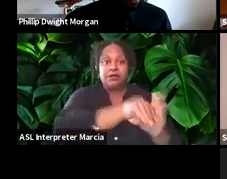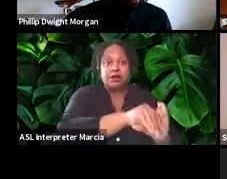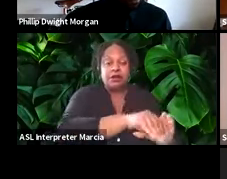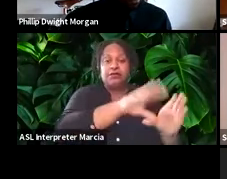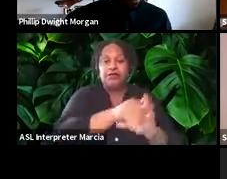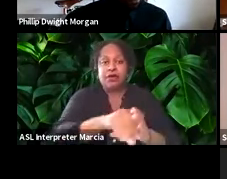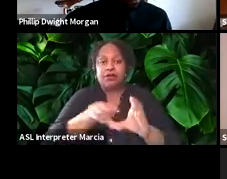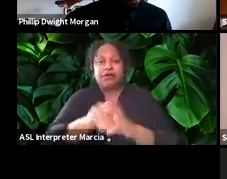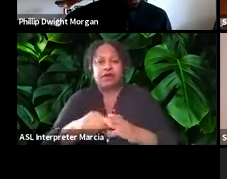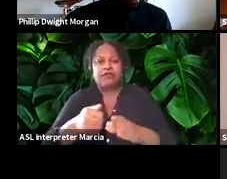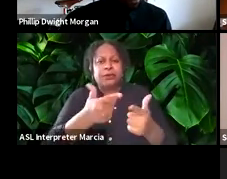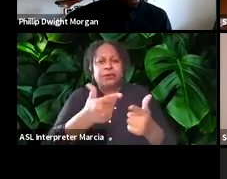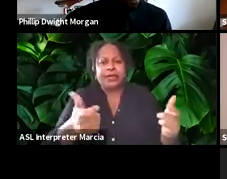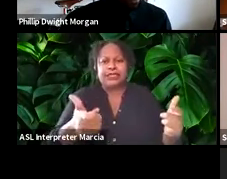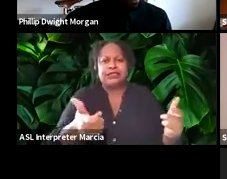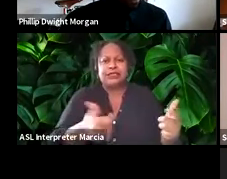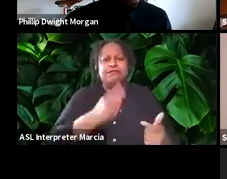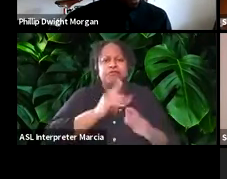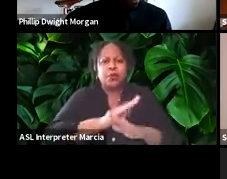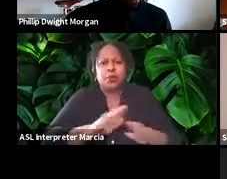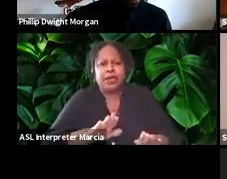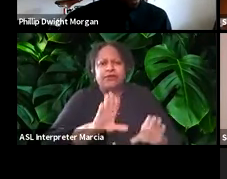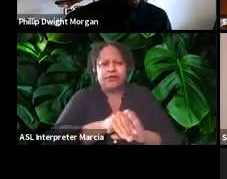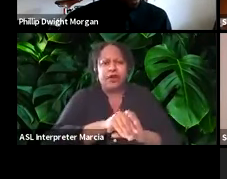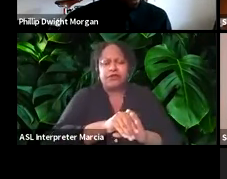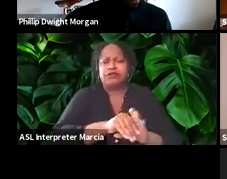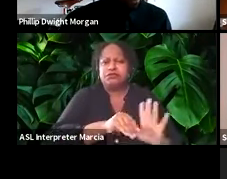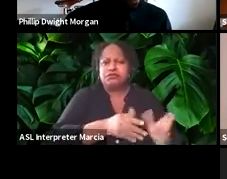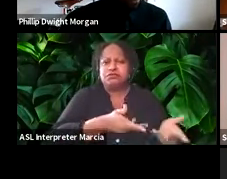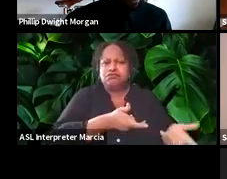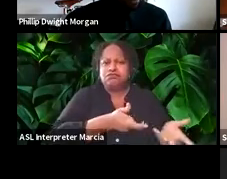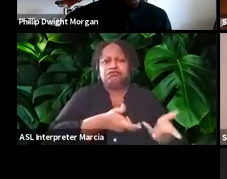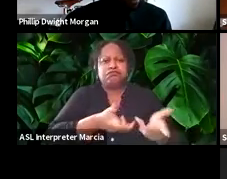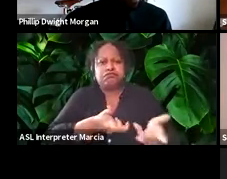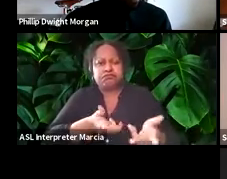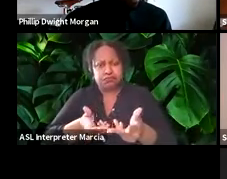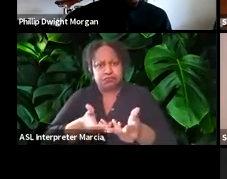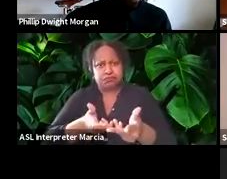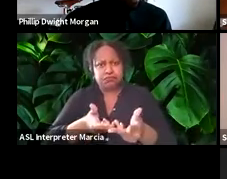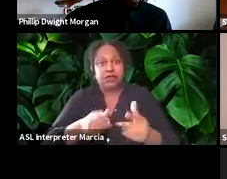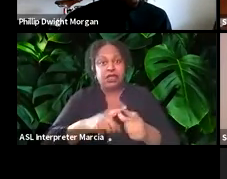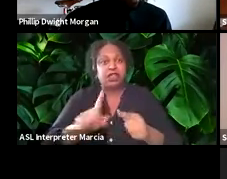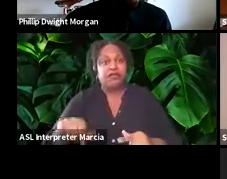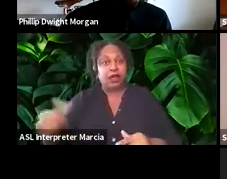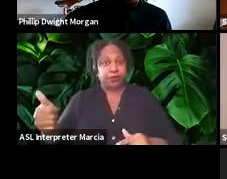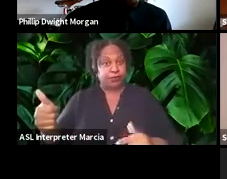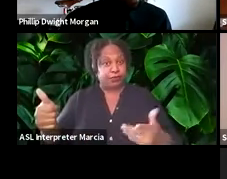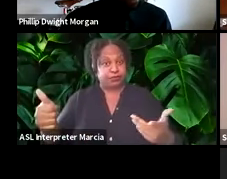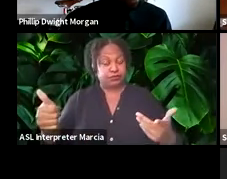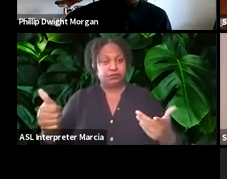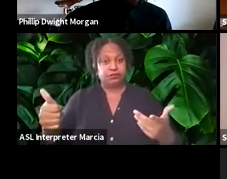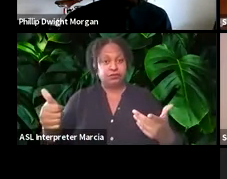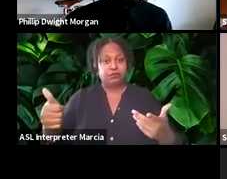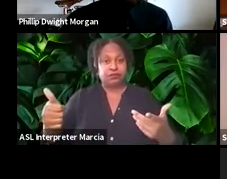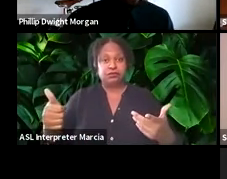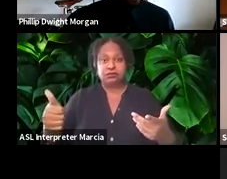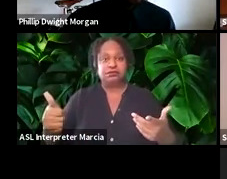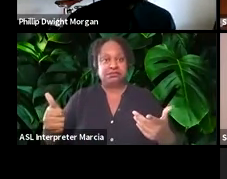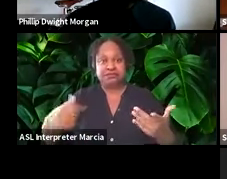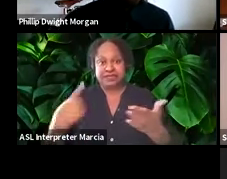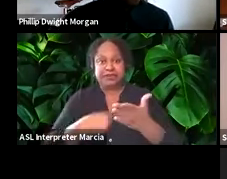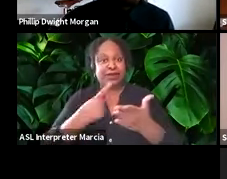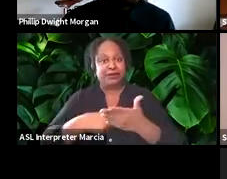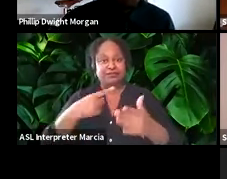do quietly. And there are other platforms that bring me on national